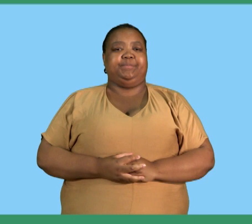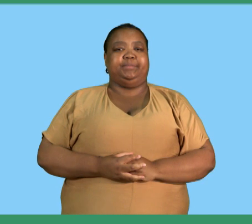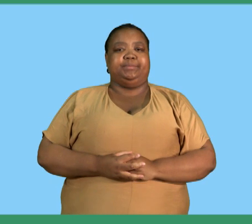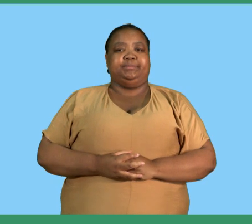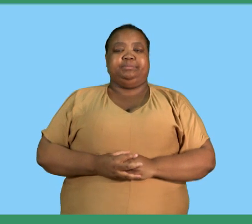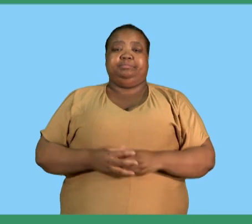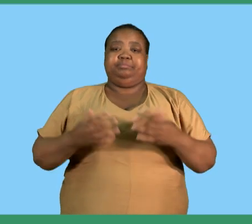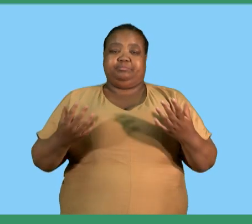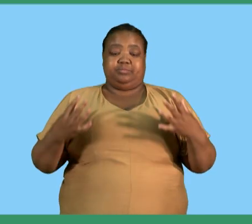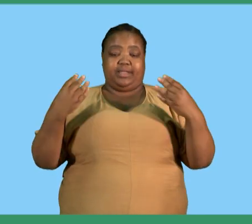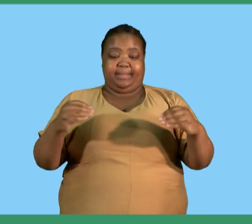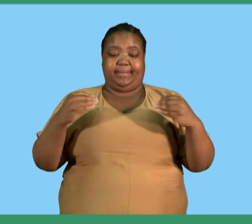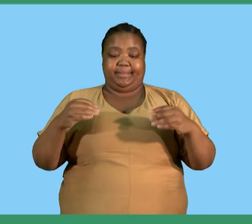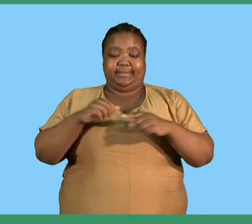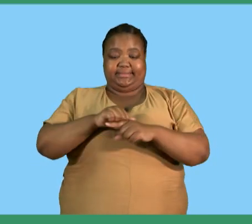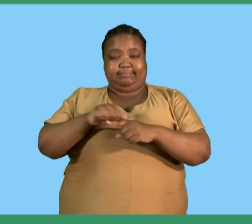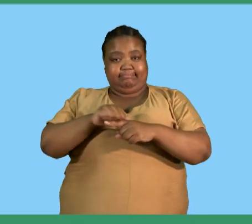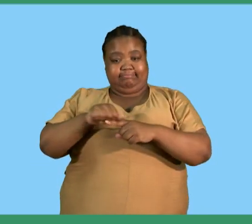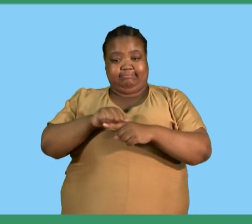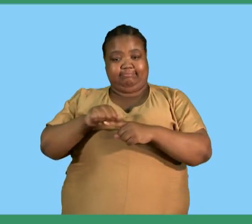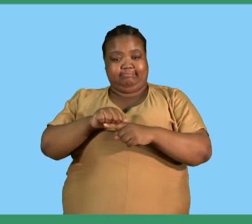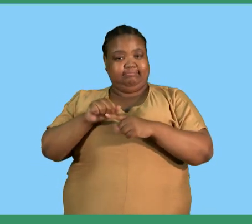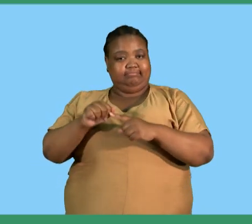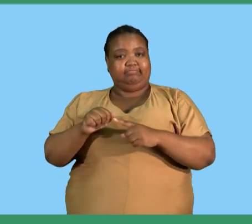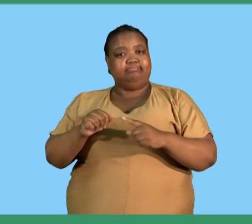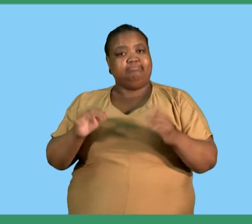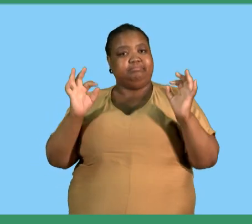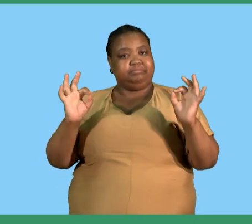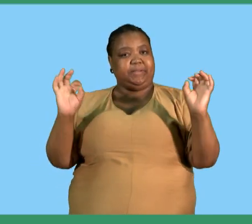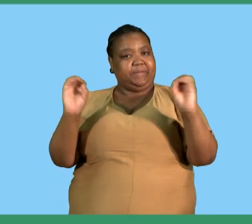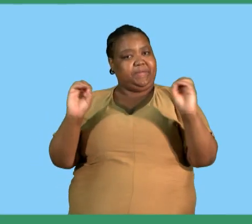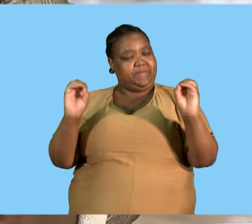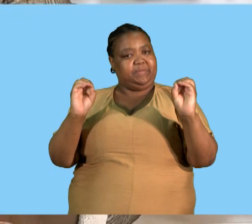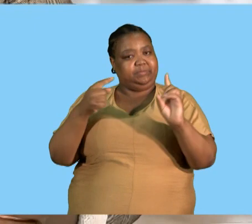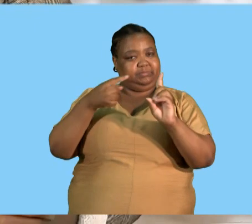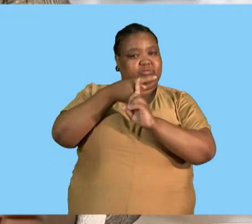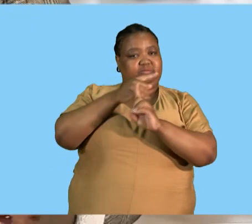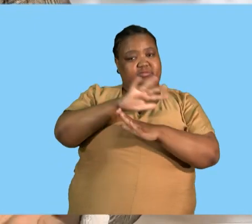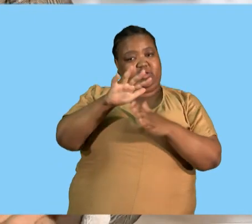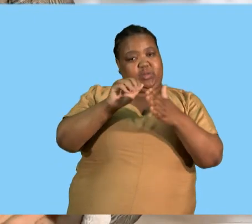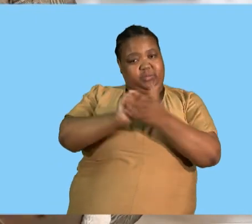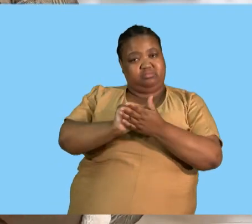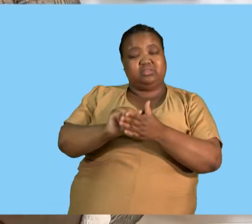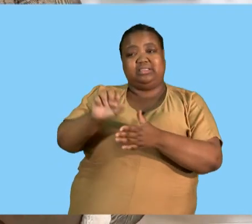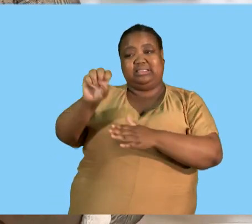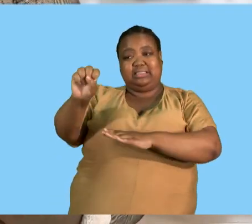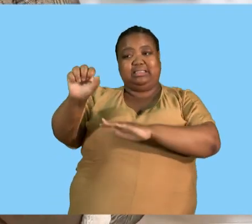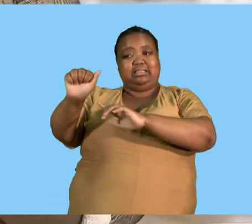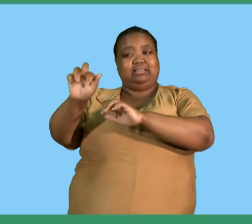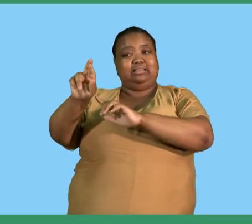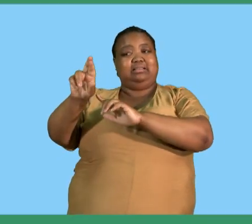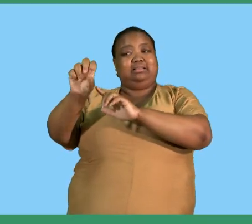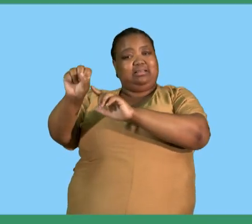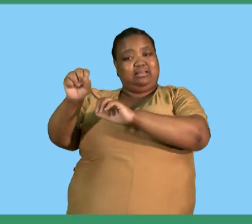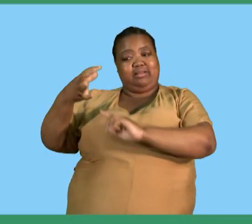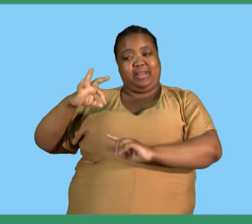or tax evasion rather, as an unethical business practice. These are businesses that do not declare all their income to SARS.